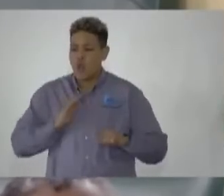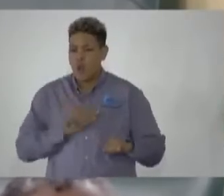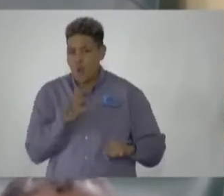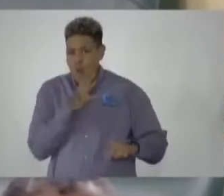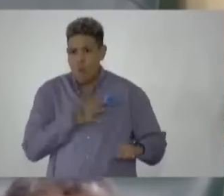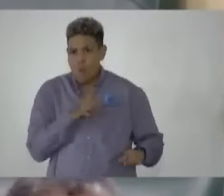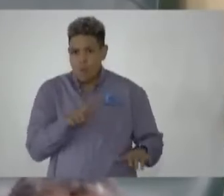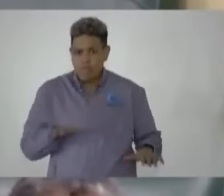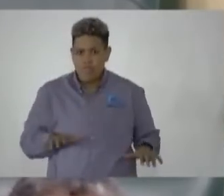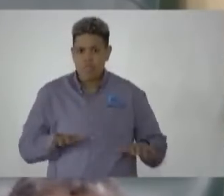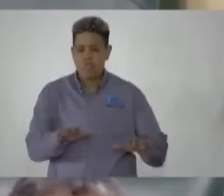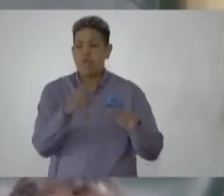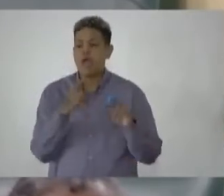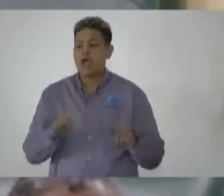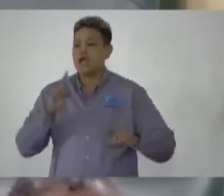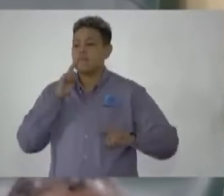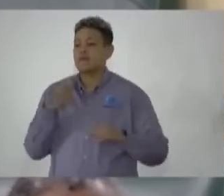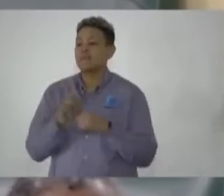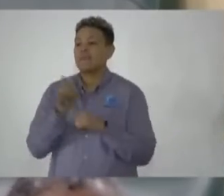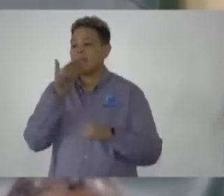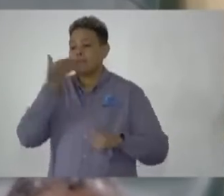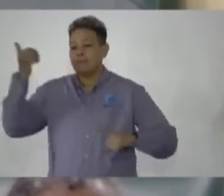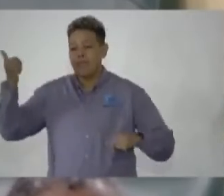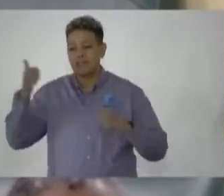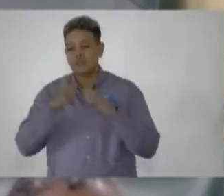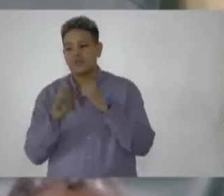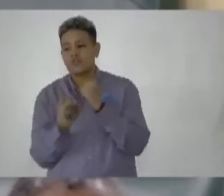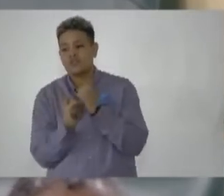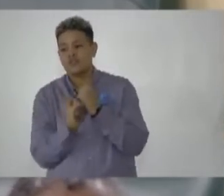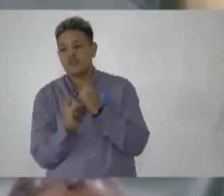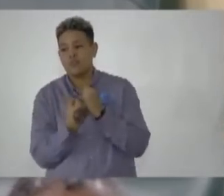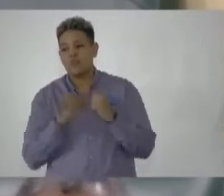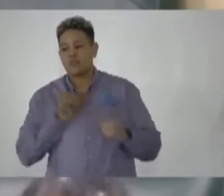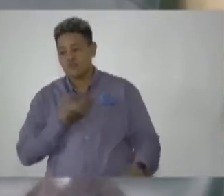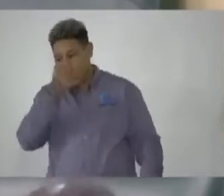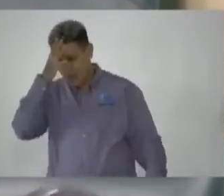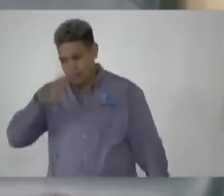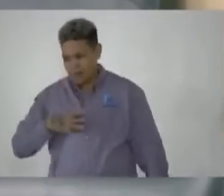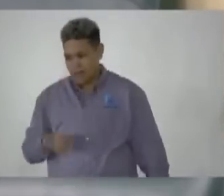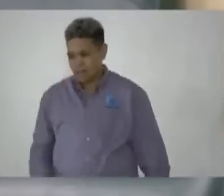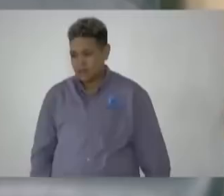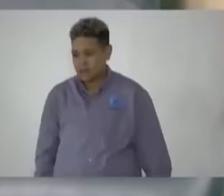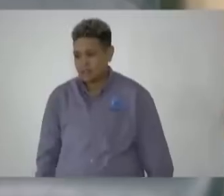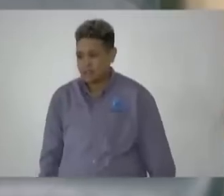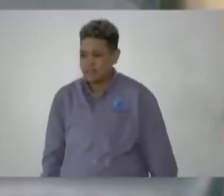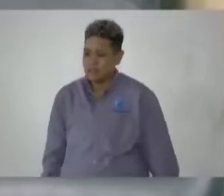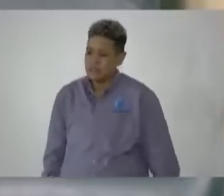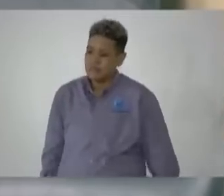women is made best with the support of our men. All right.